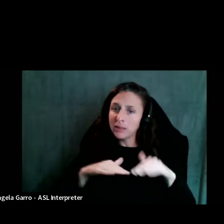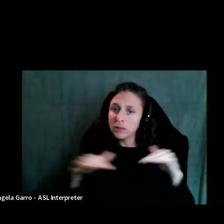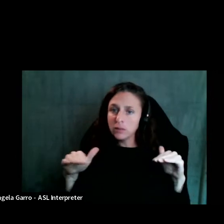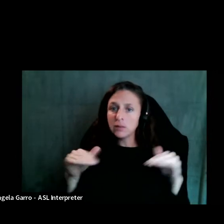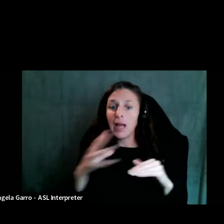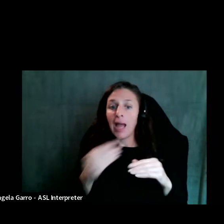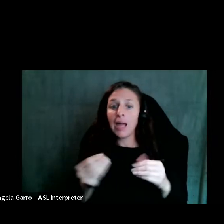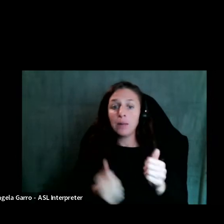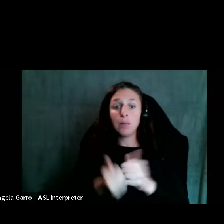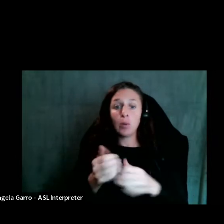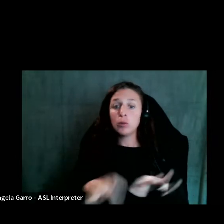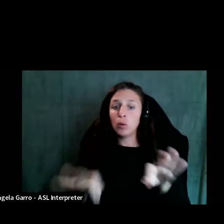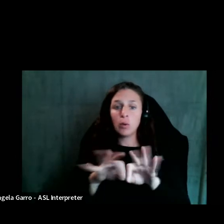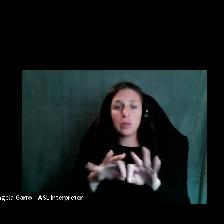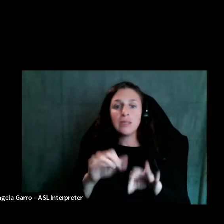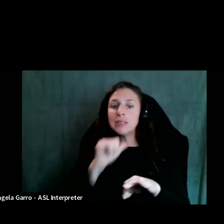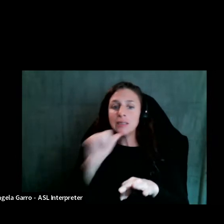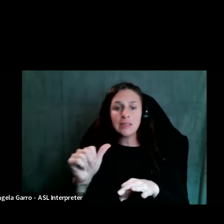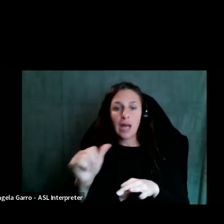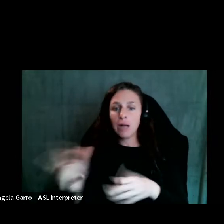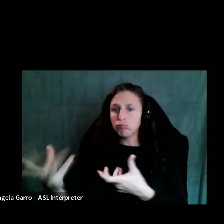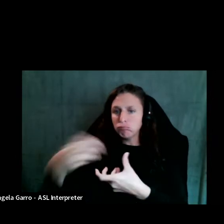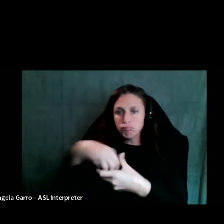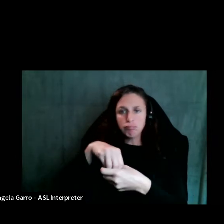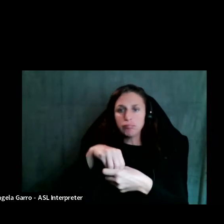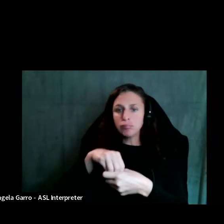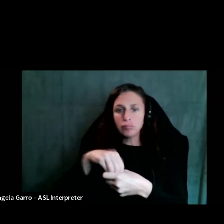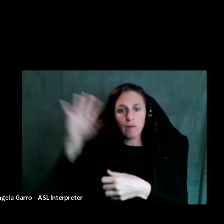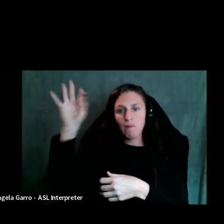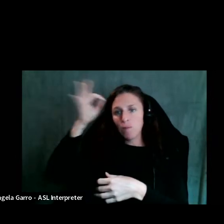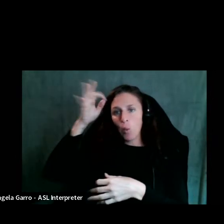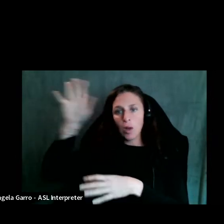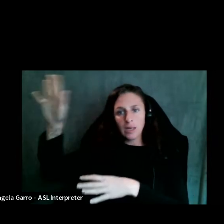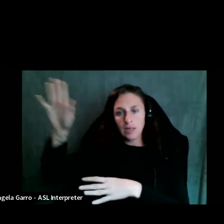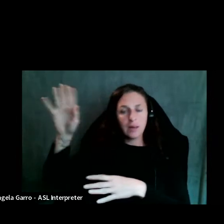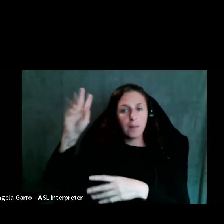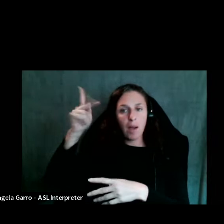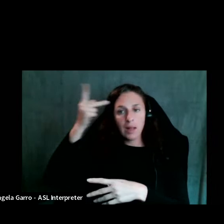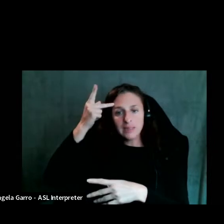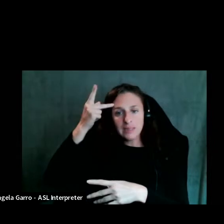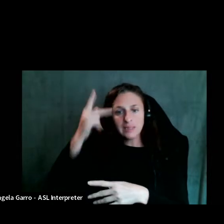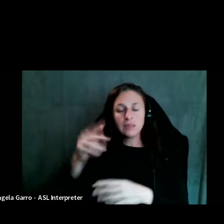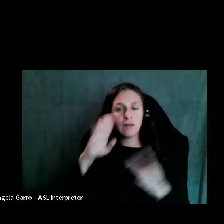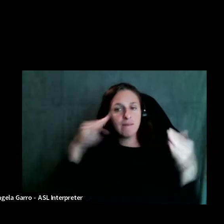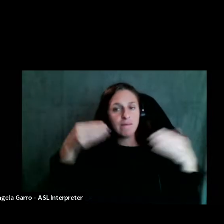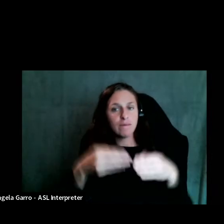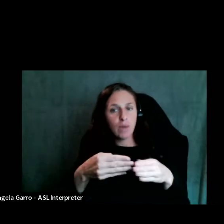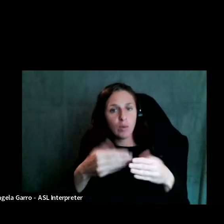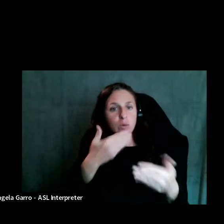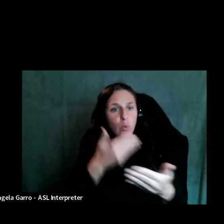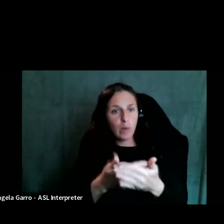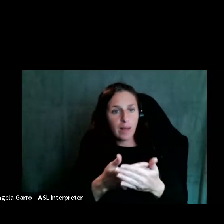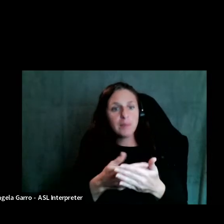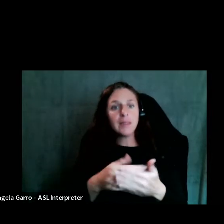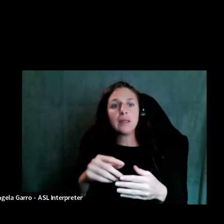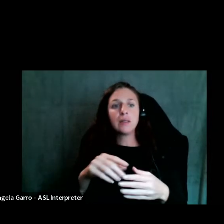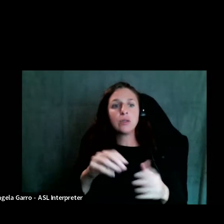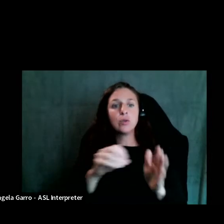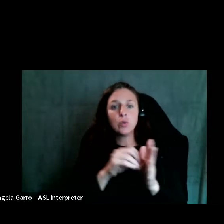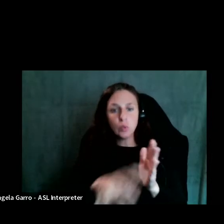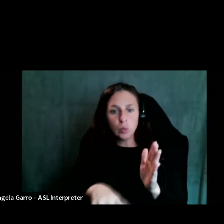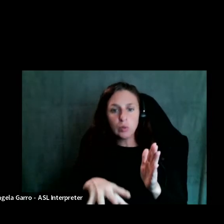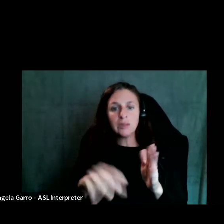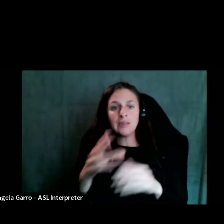importantly, it did not get into foreign politics and focused on the well-being of the students and faculty in the district as it